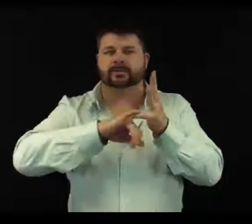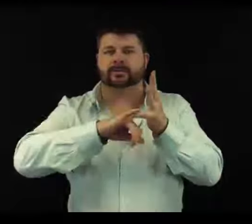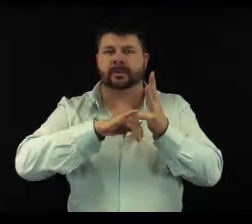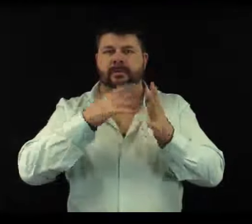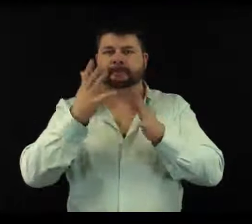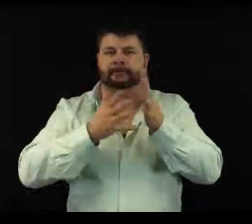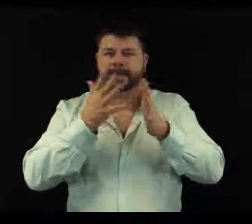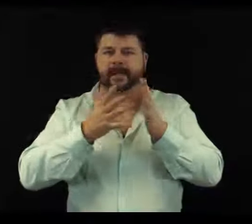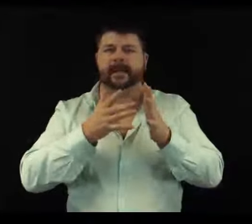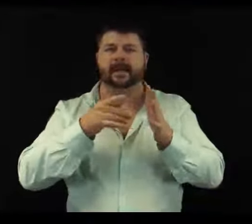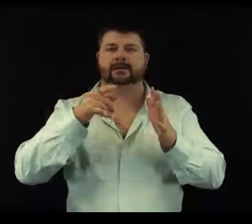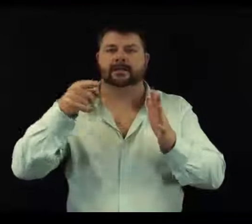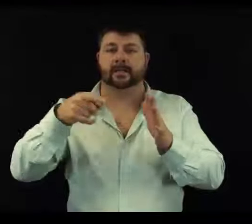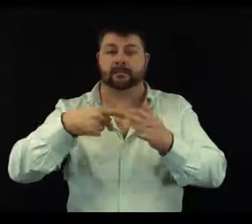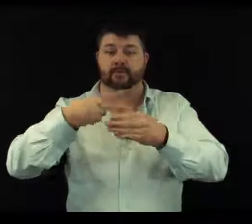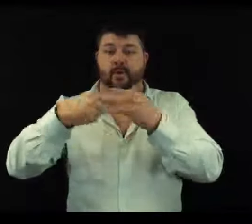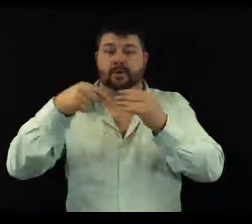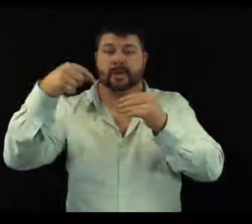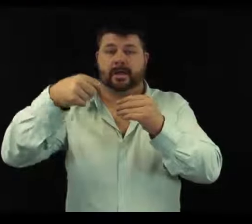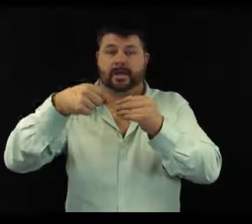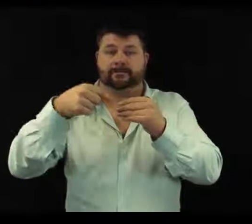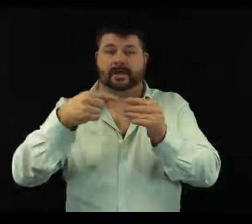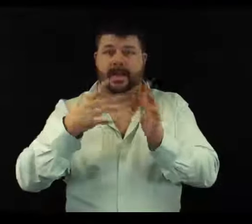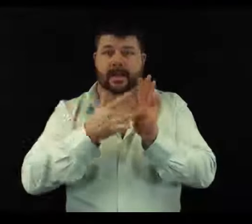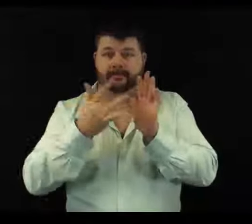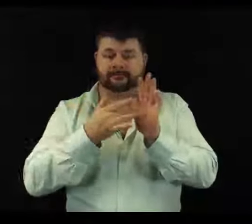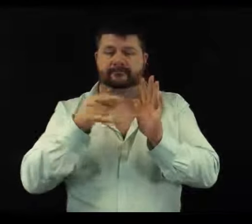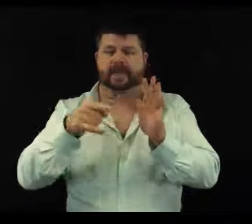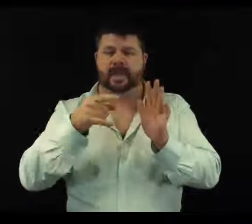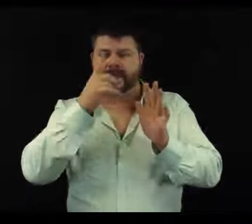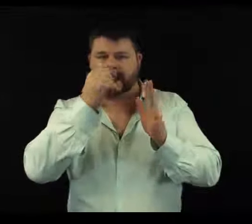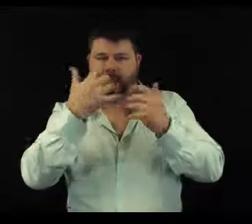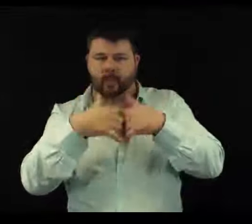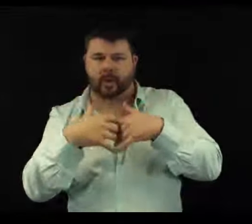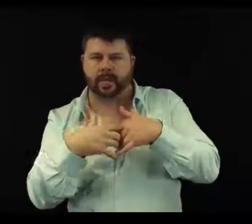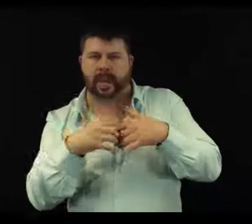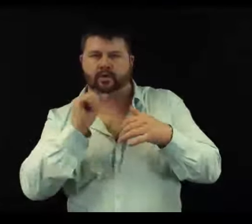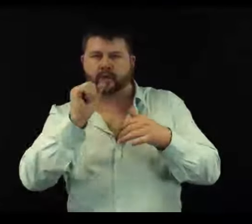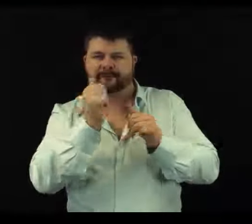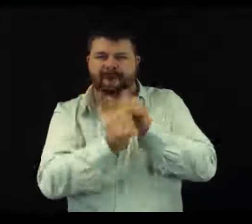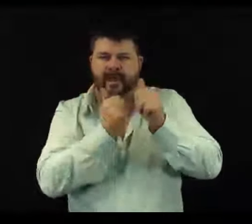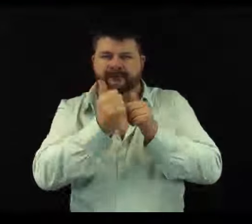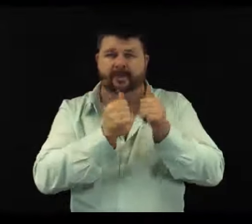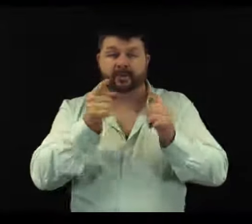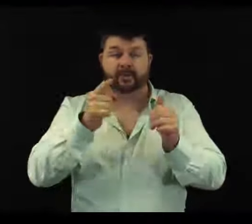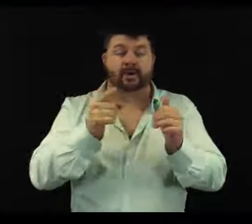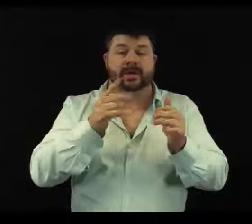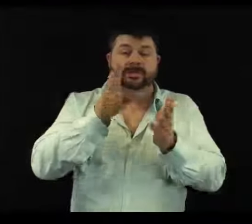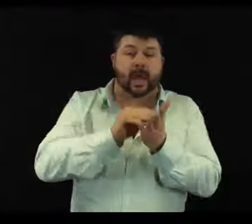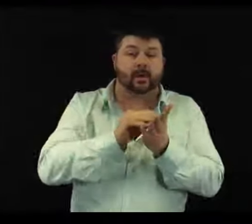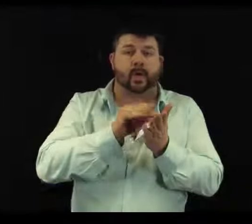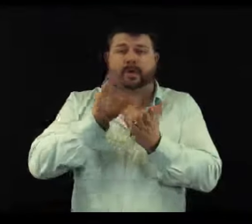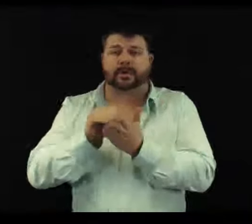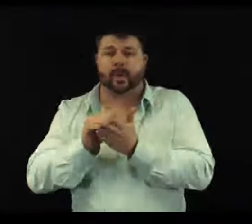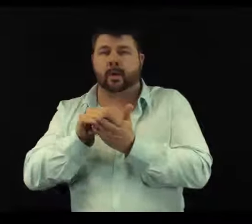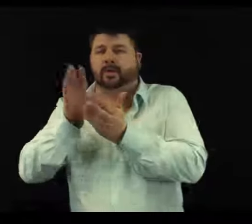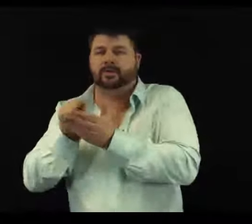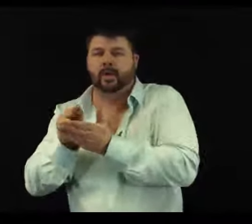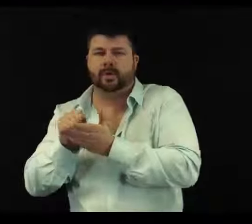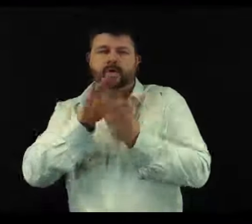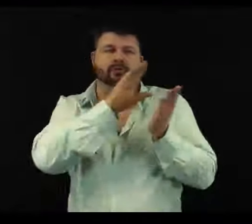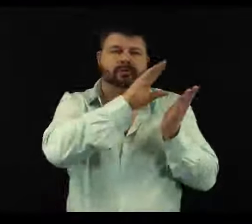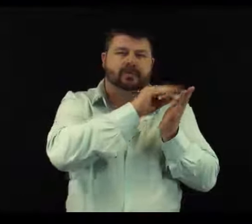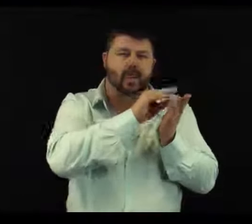Apple thinks are similar enough to your purchases that you might enjoy them. It will take a while before it learns what you like, but check back after